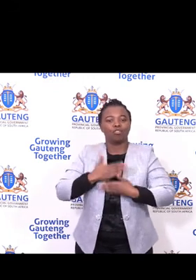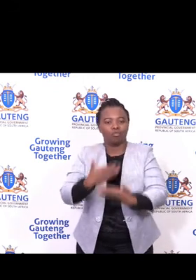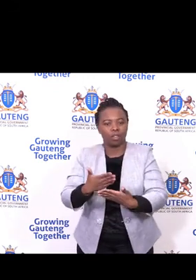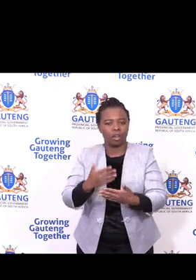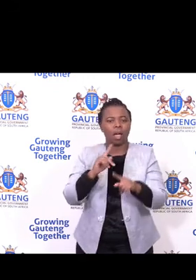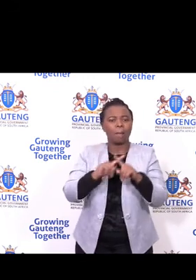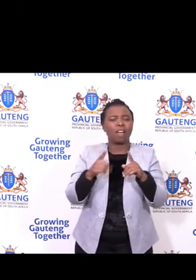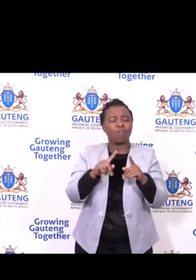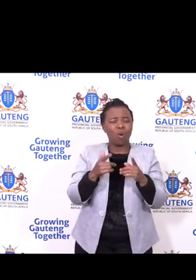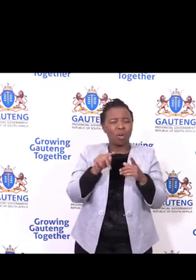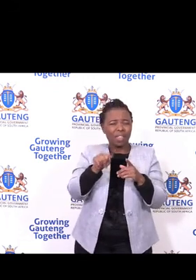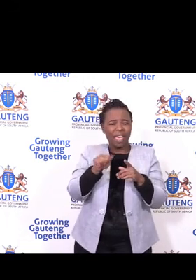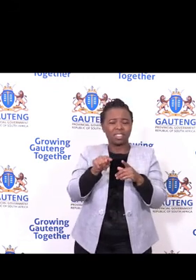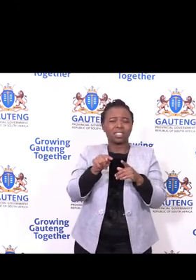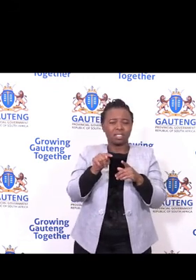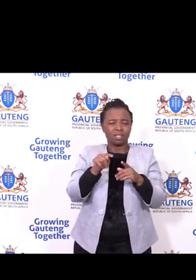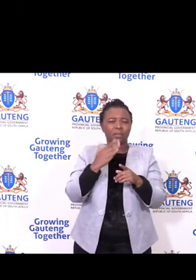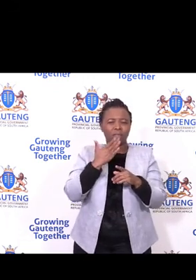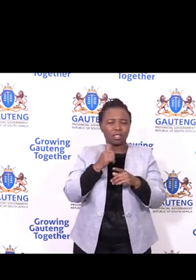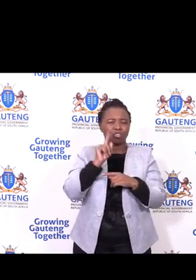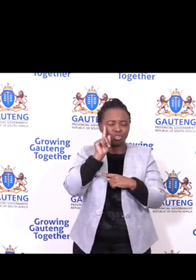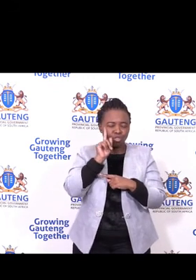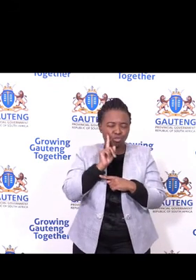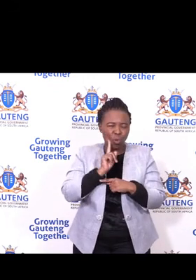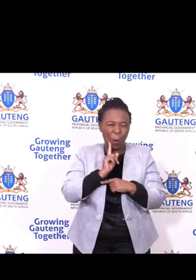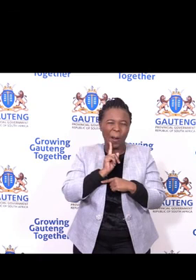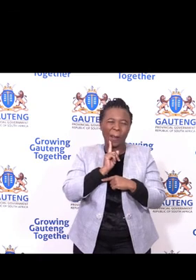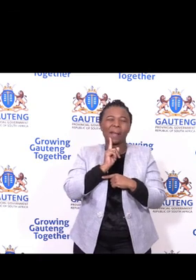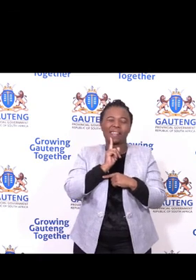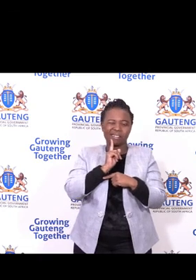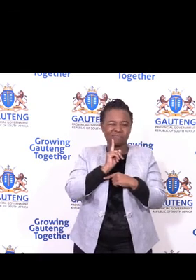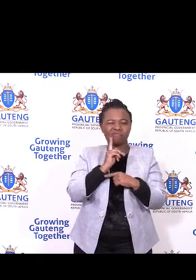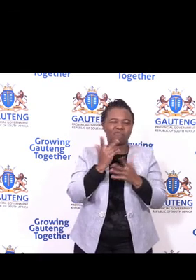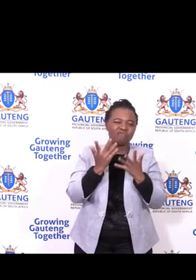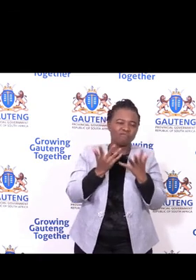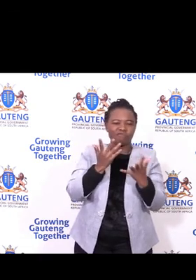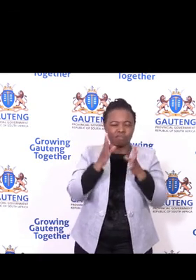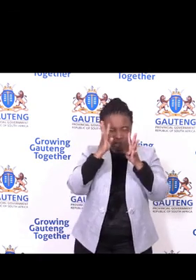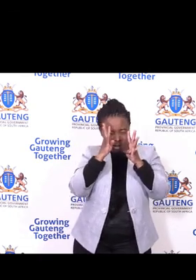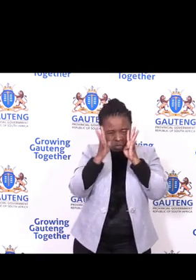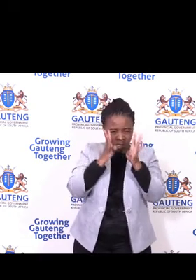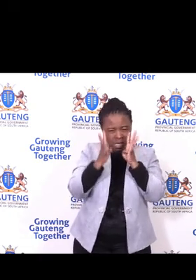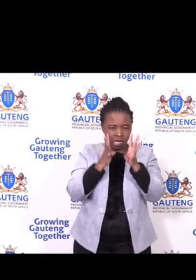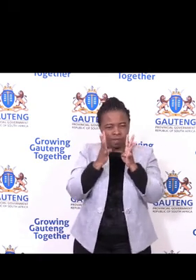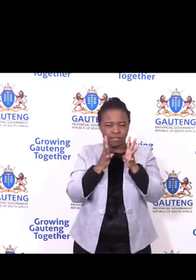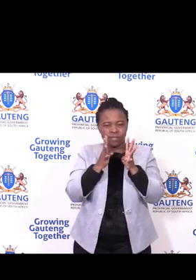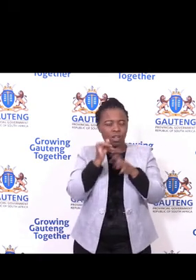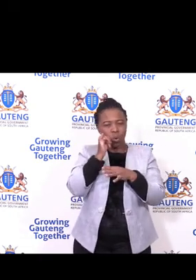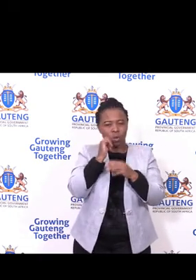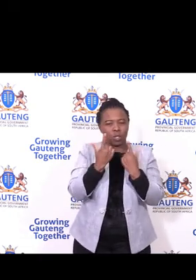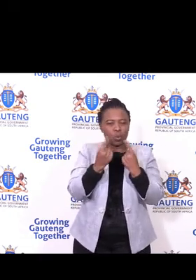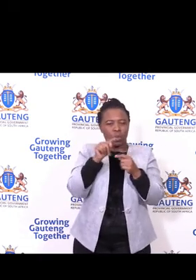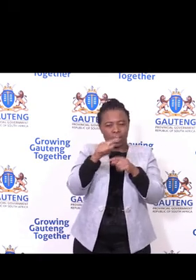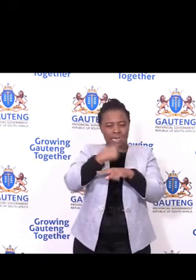say that let's try to do and be creative when we embrace the Mandela Day or